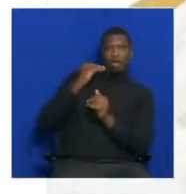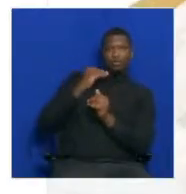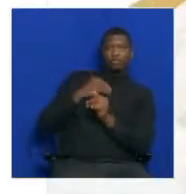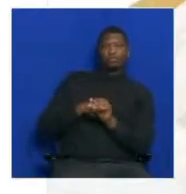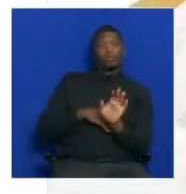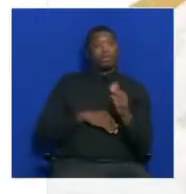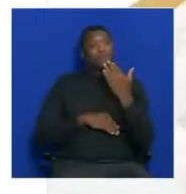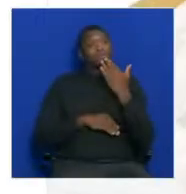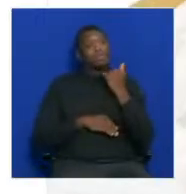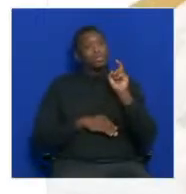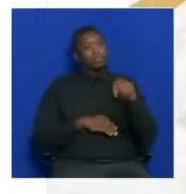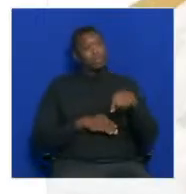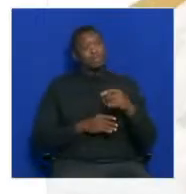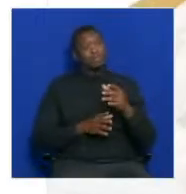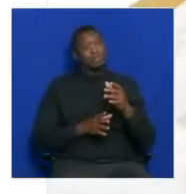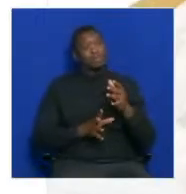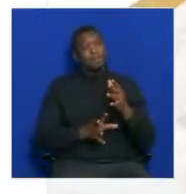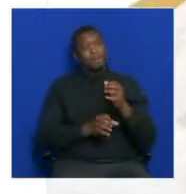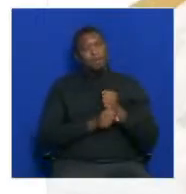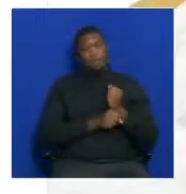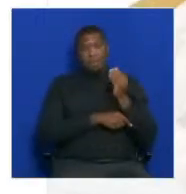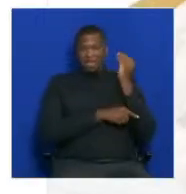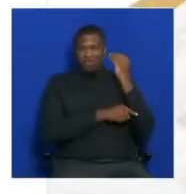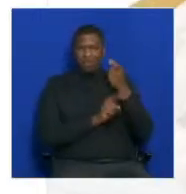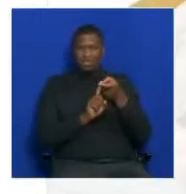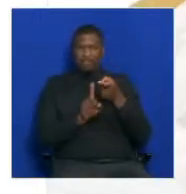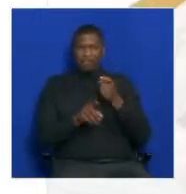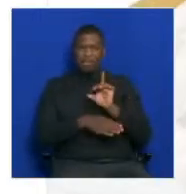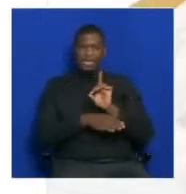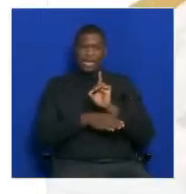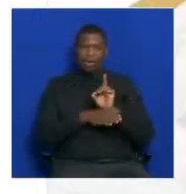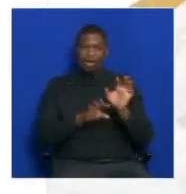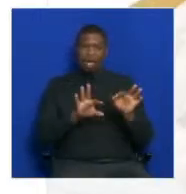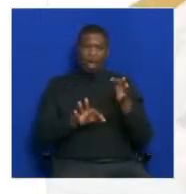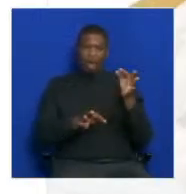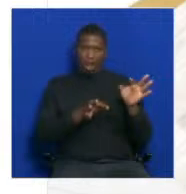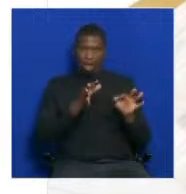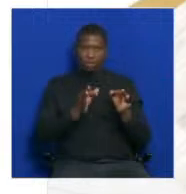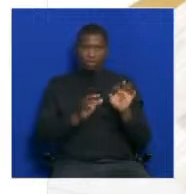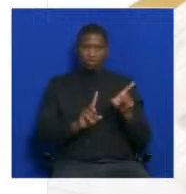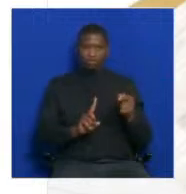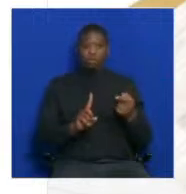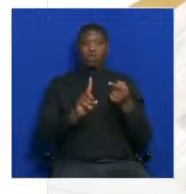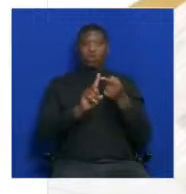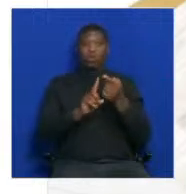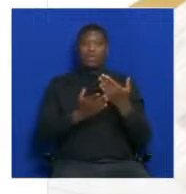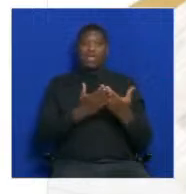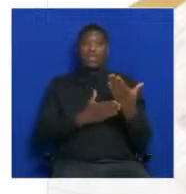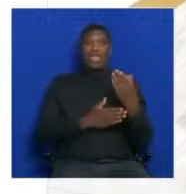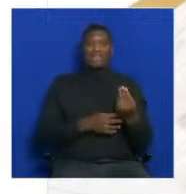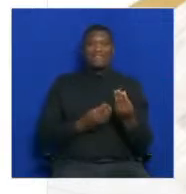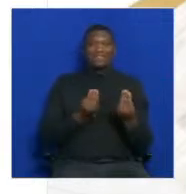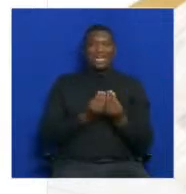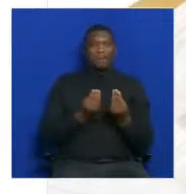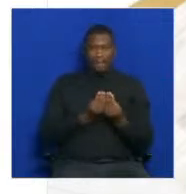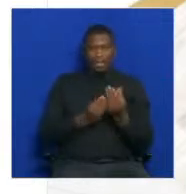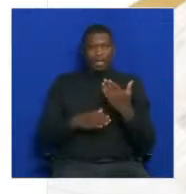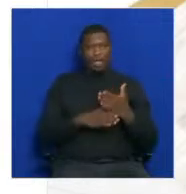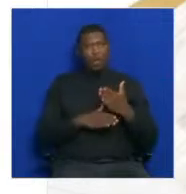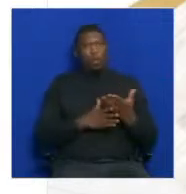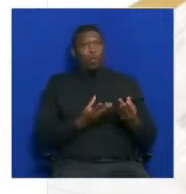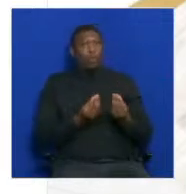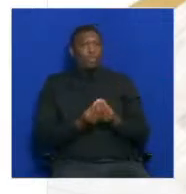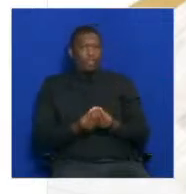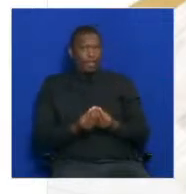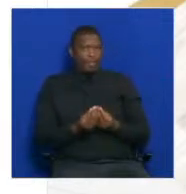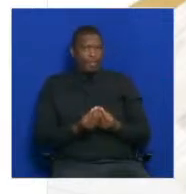the data analyst so that she would have something she could work with, and so